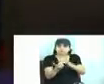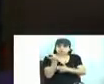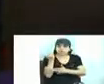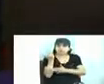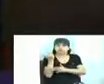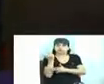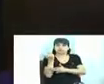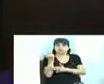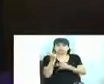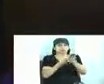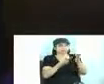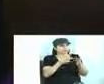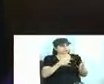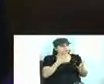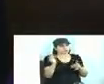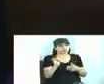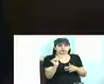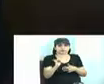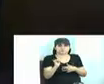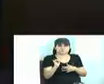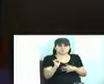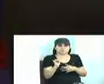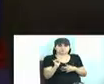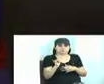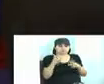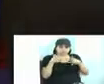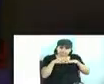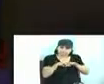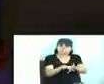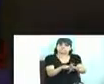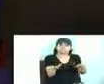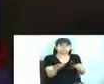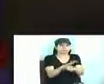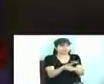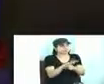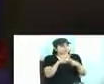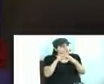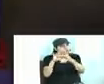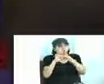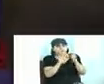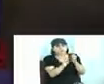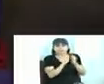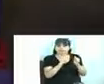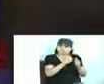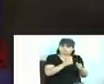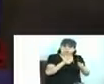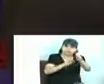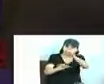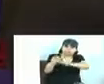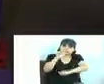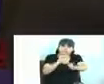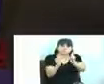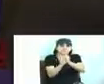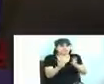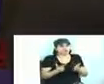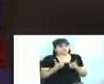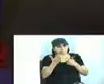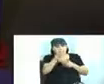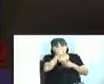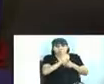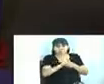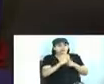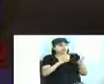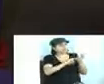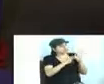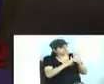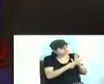fully integrated and in relationship with ourselves and with one another and with creation and with the living God. It